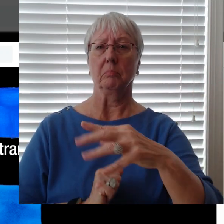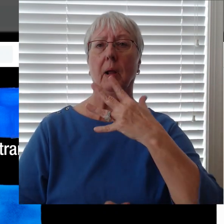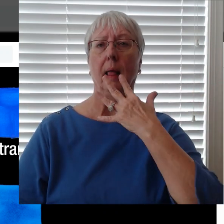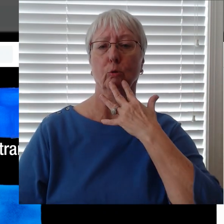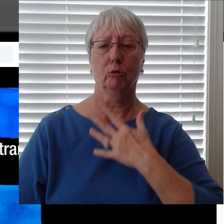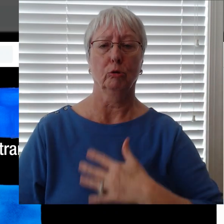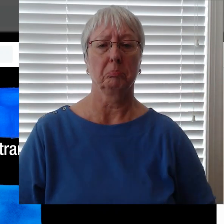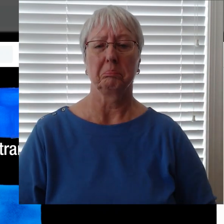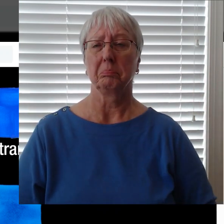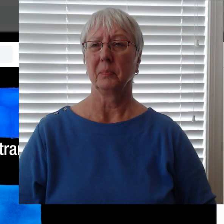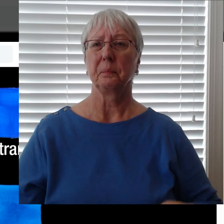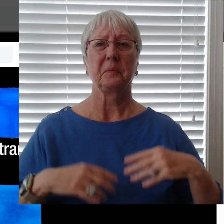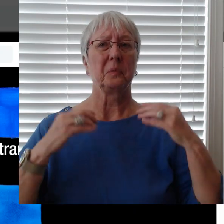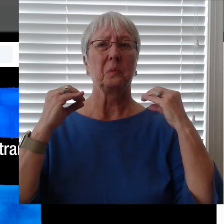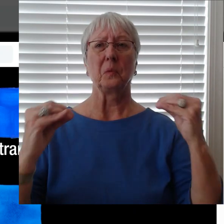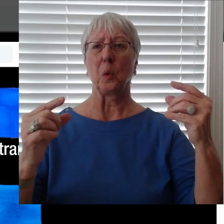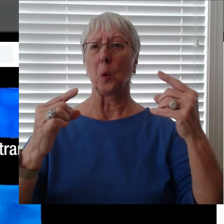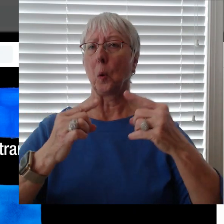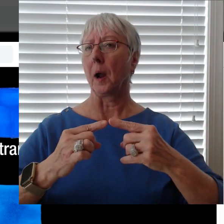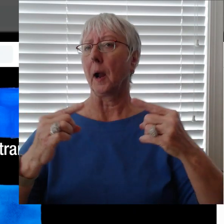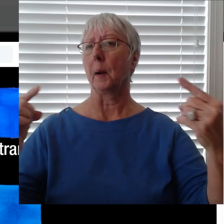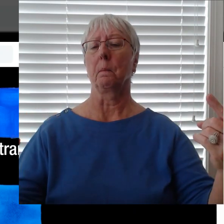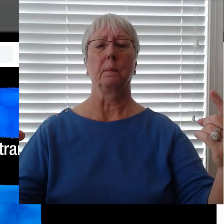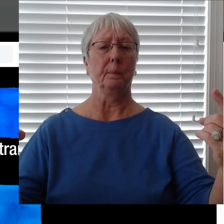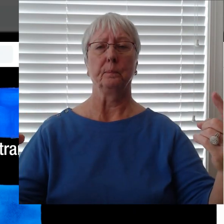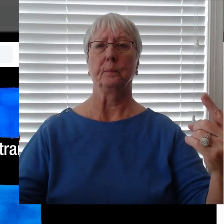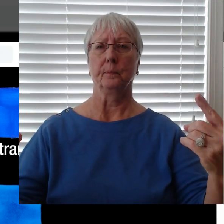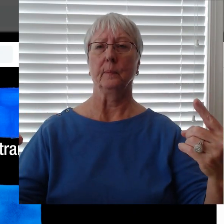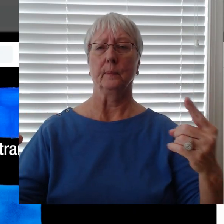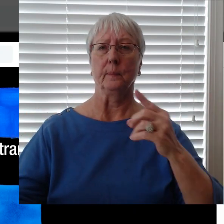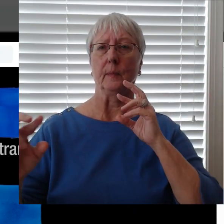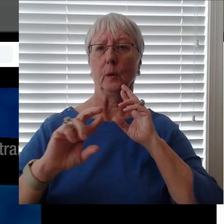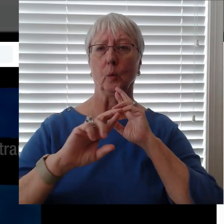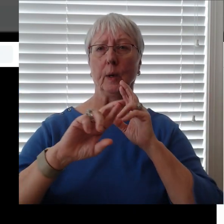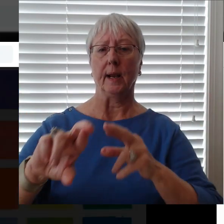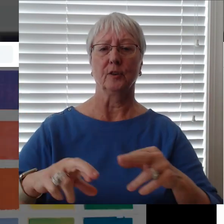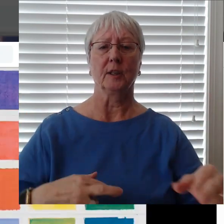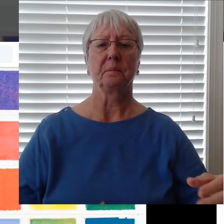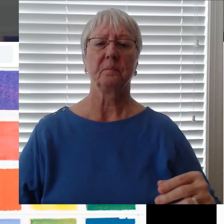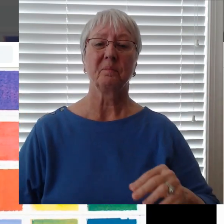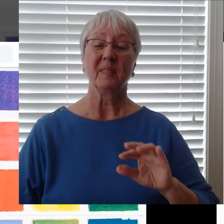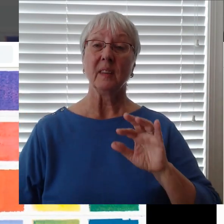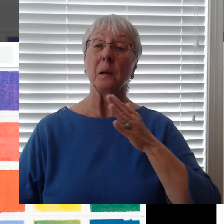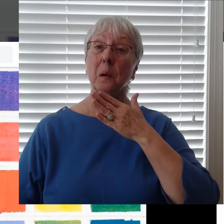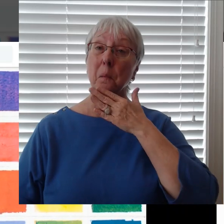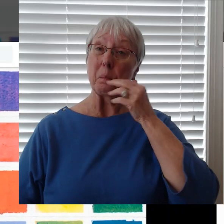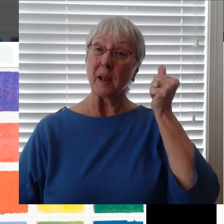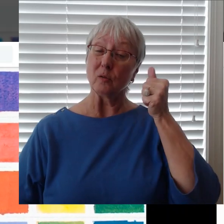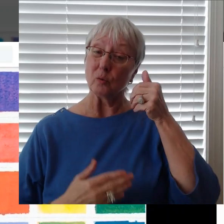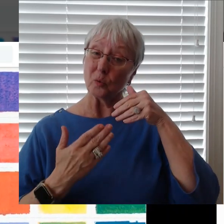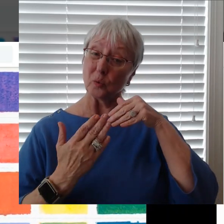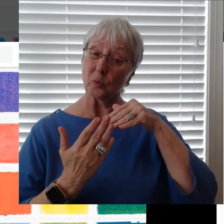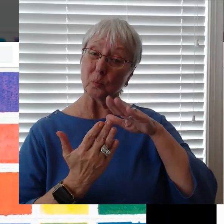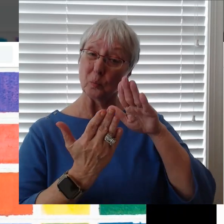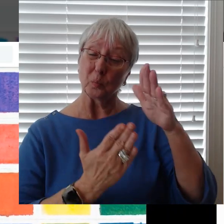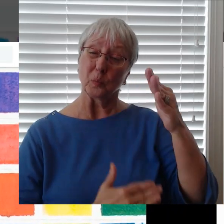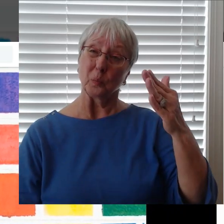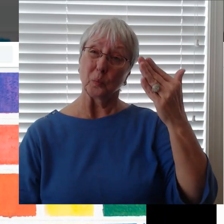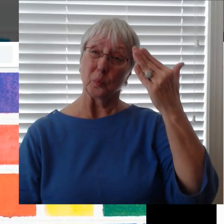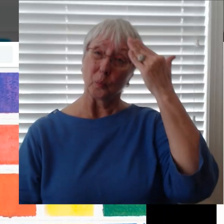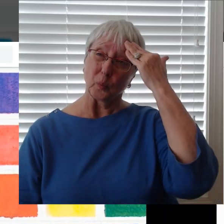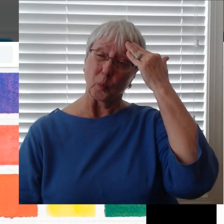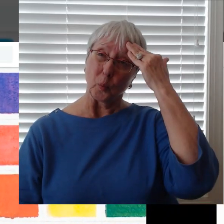no complementary reaction of any kind between these two colors. The best way to know what hues result from mixing different